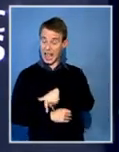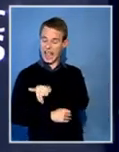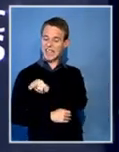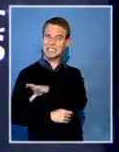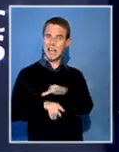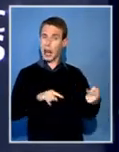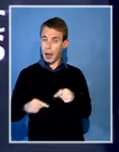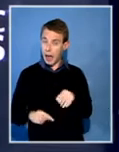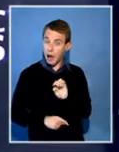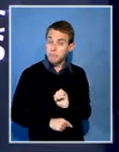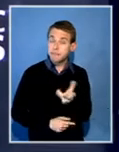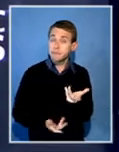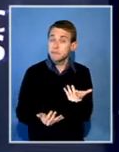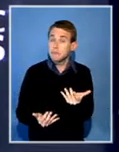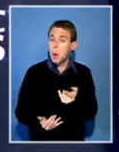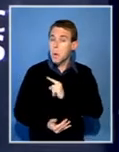How concerned should we be?